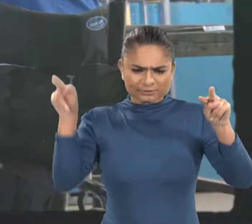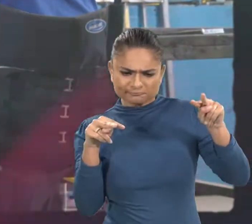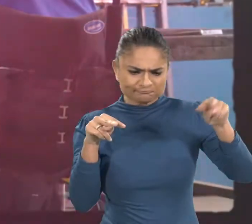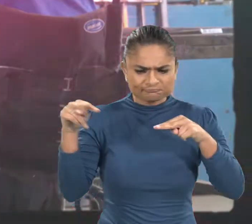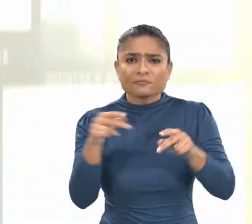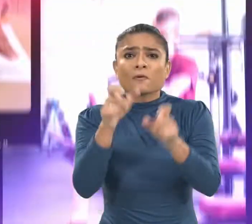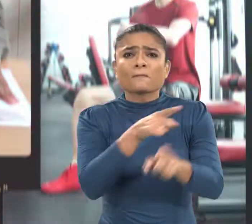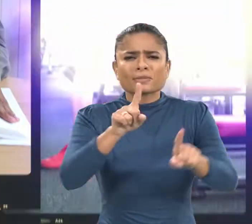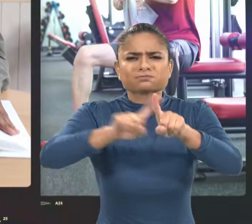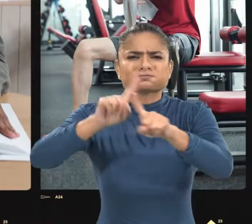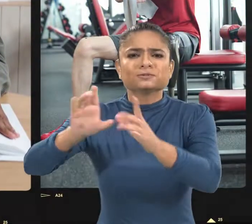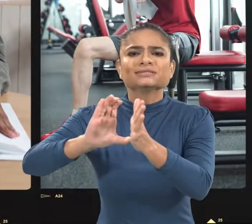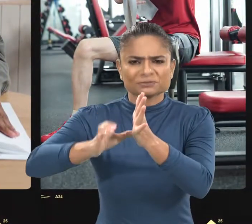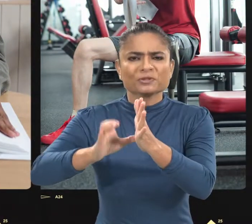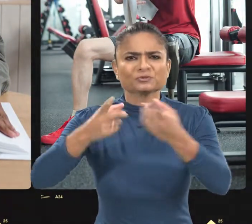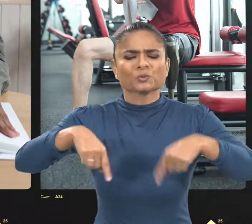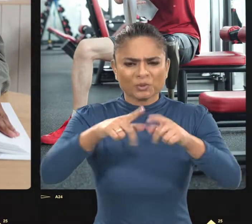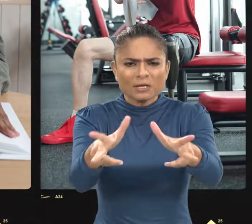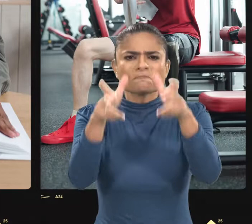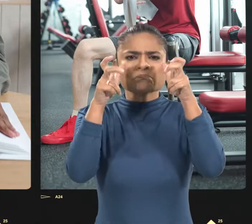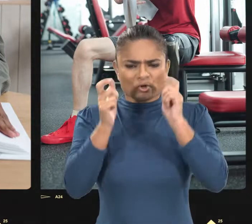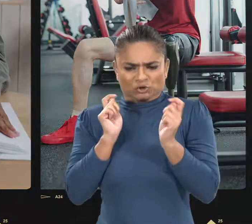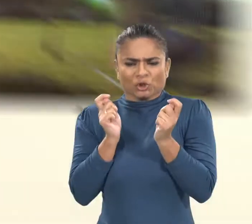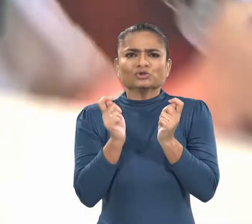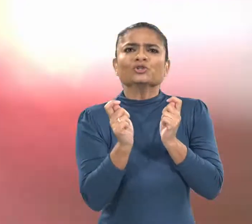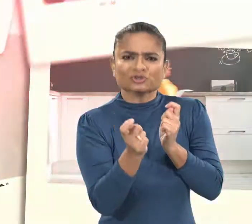expectations from seeing inability to expecting ability.